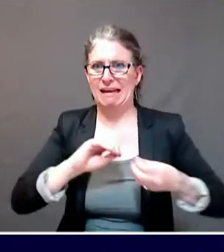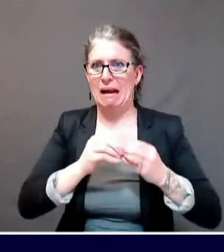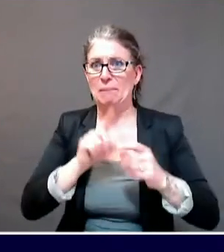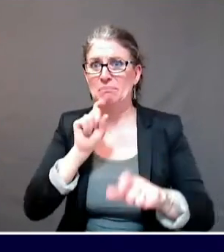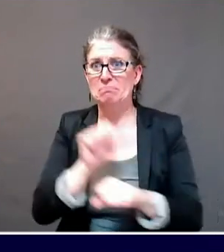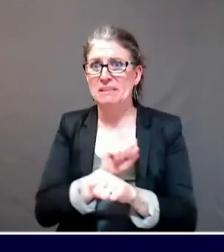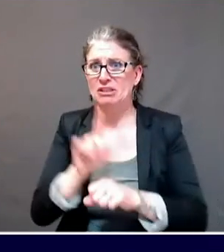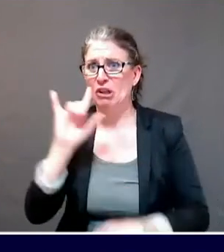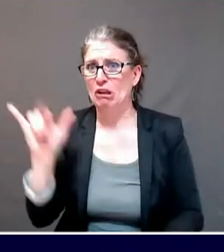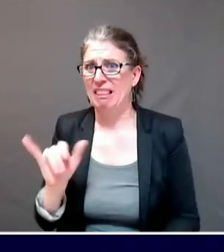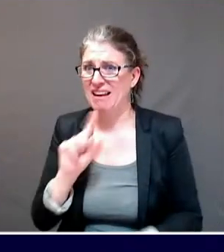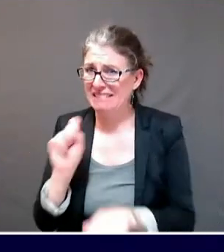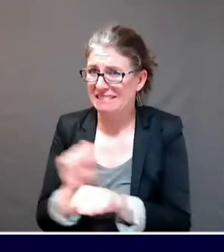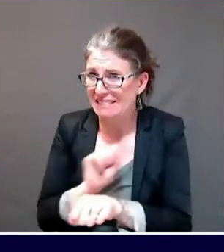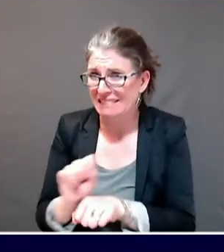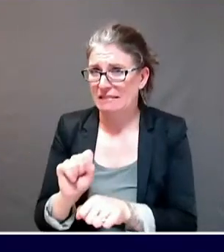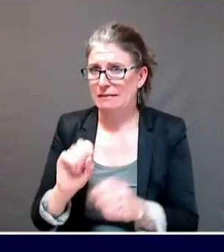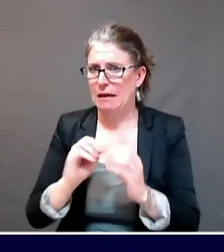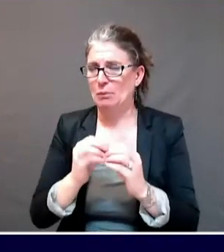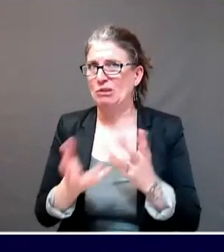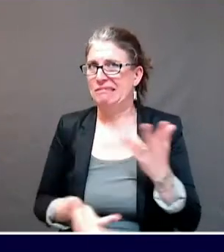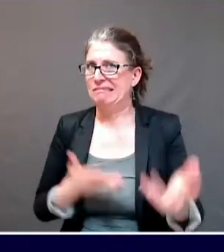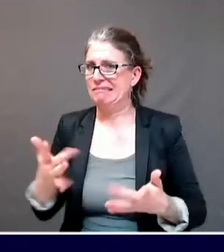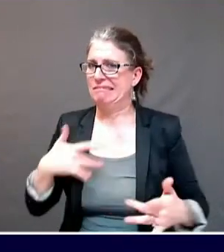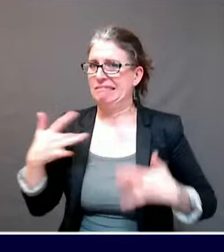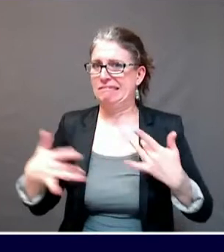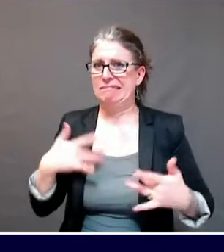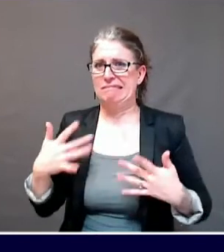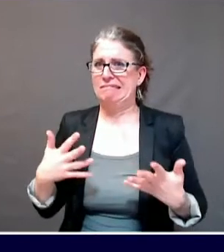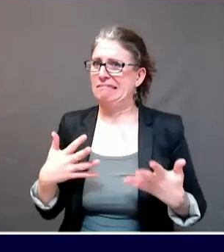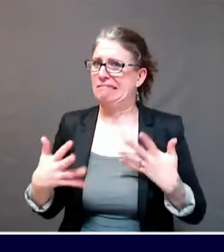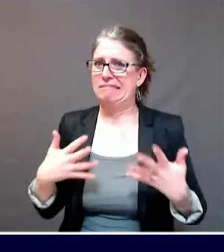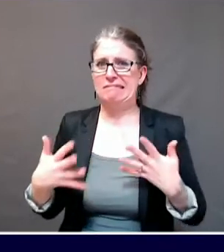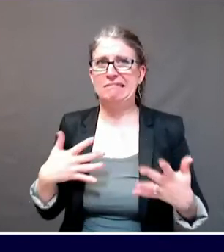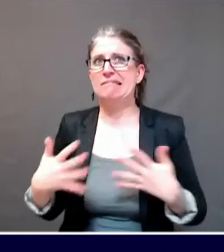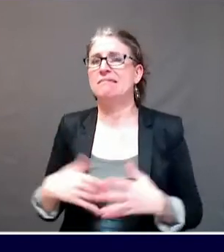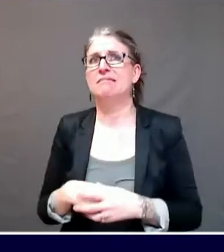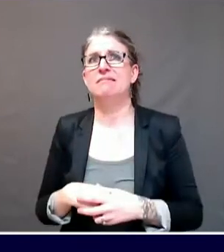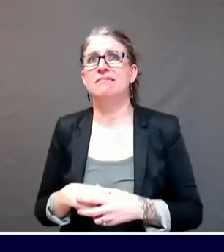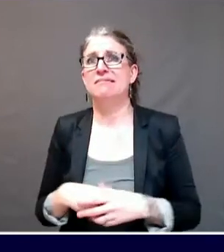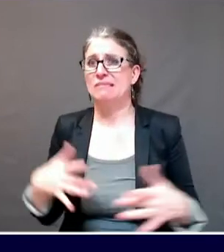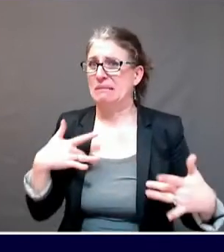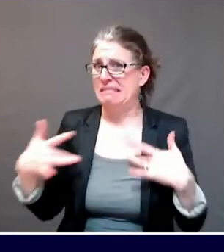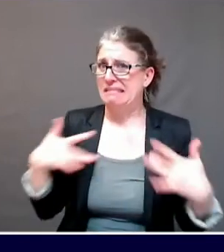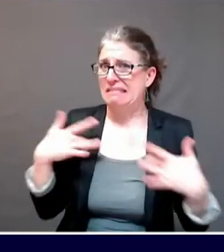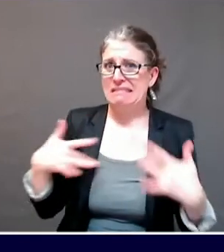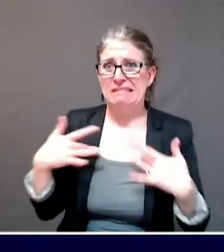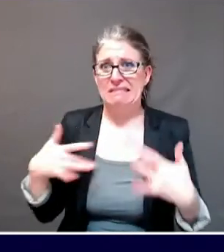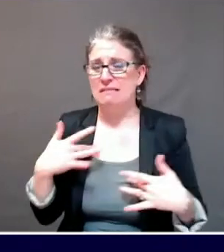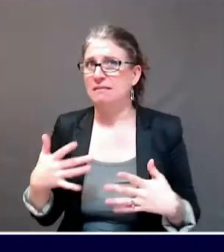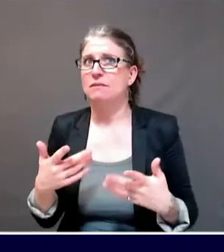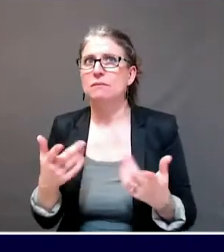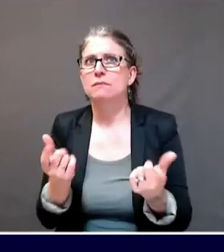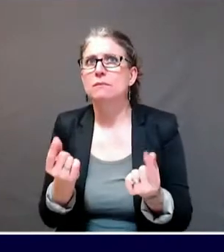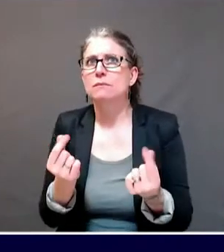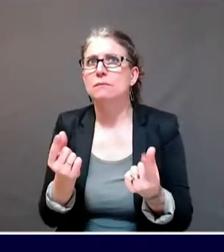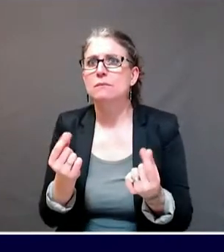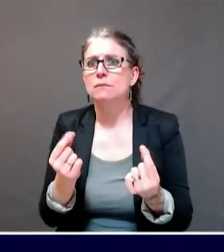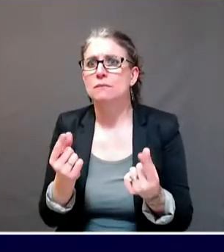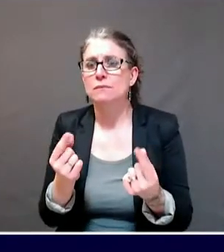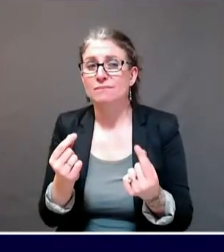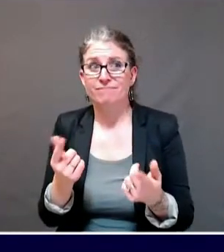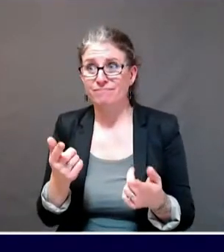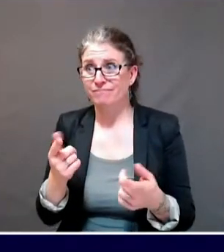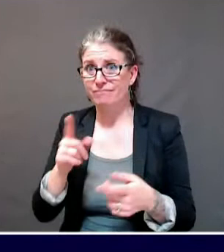be suggestive of household level transmission, small clusters, for example, all of whom might have the